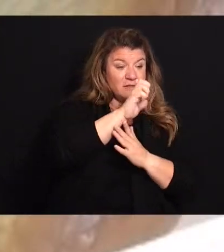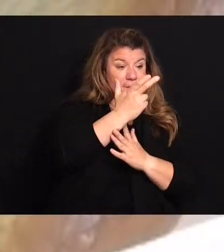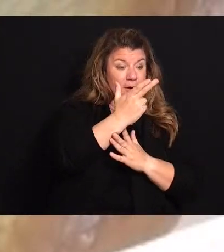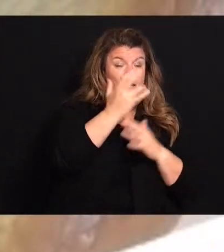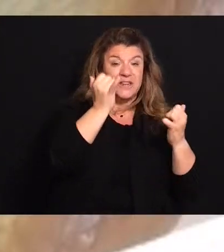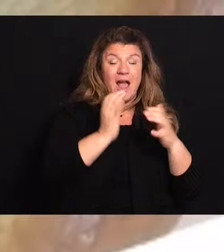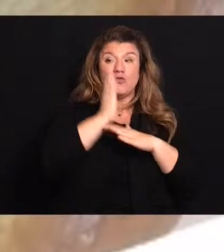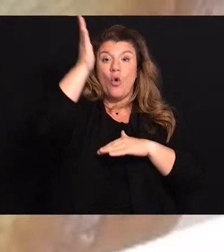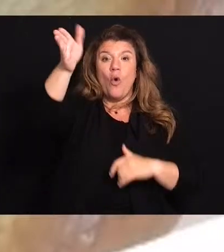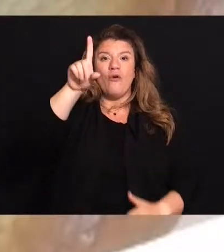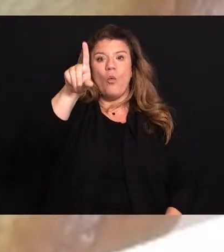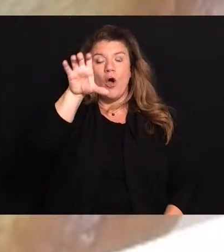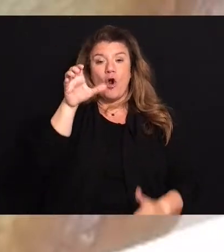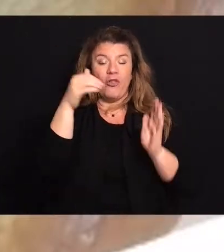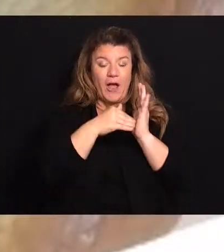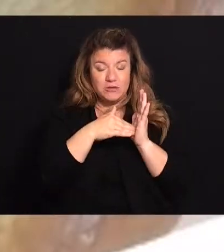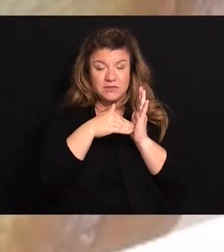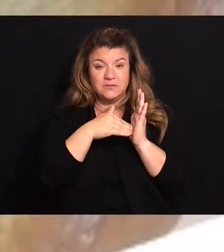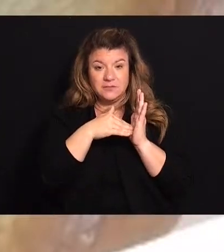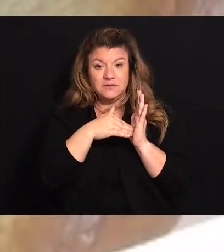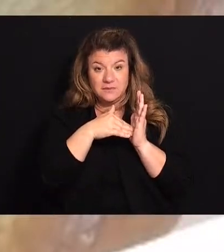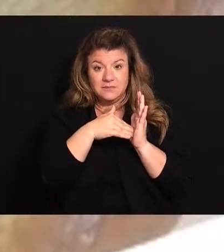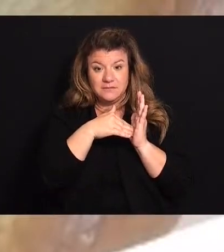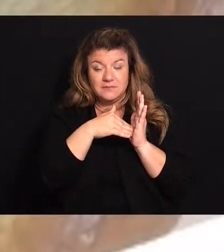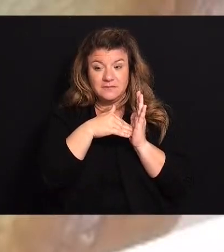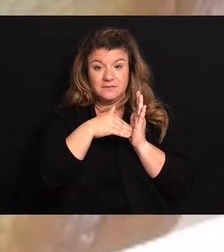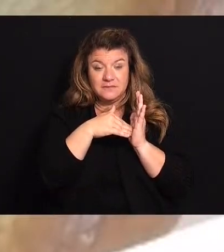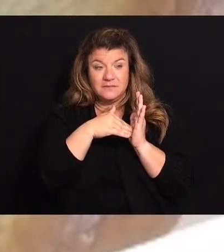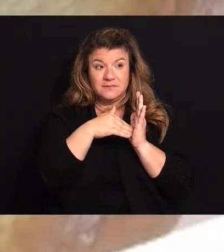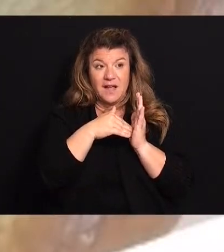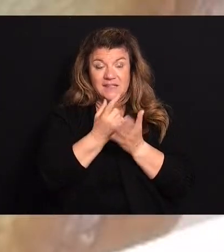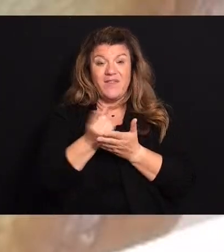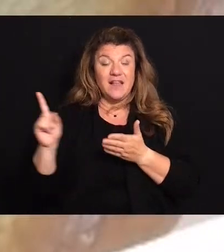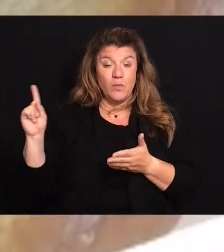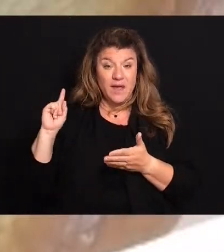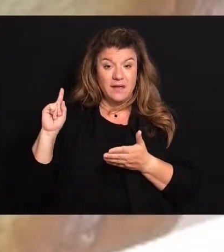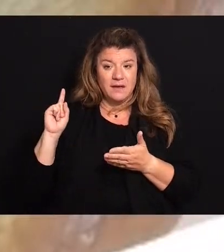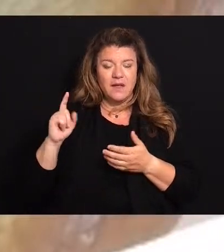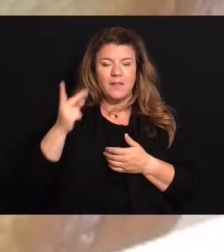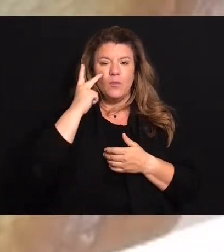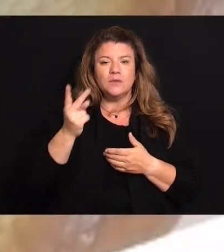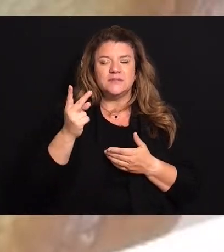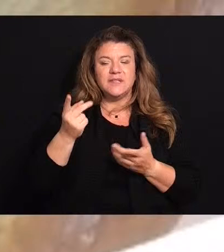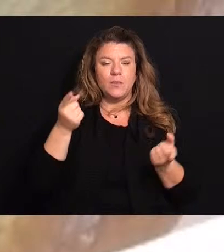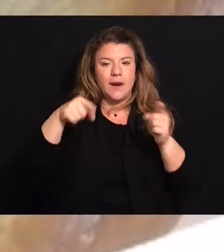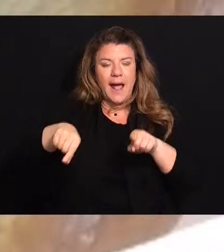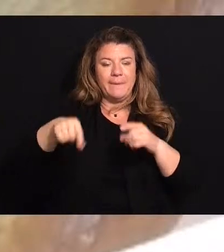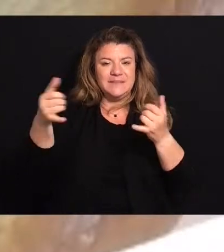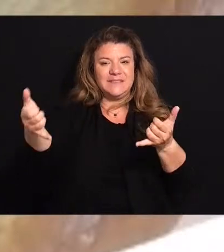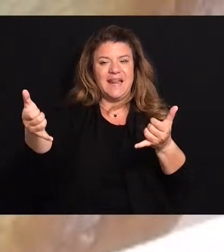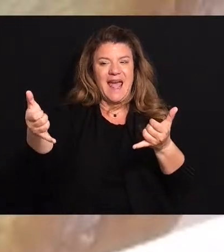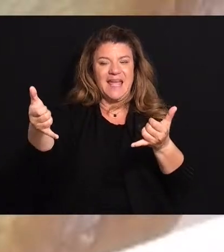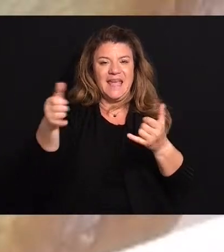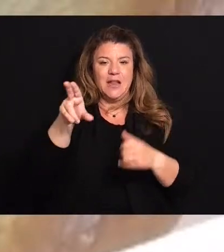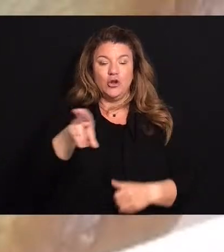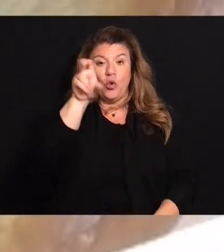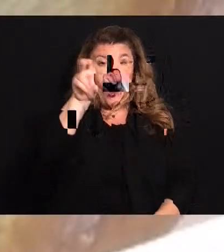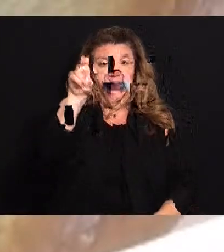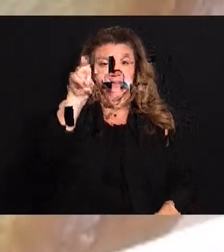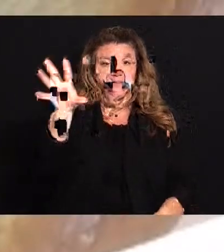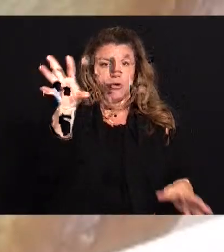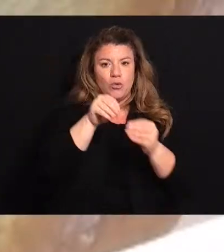over 100,000 as of last week. And we'll see what we get today in the US.